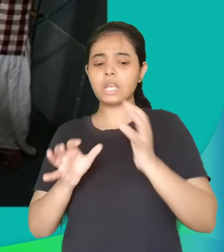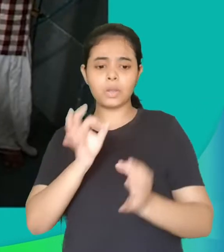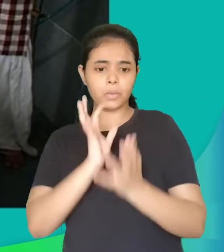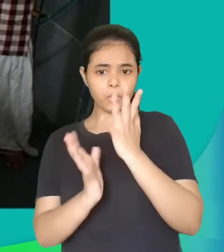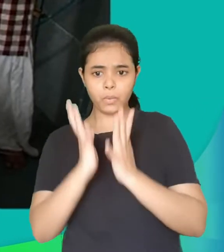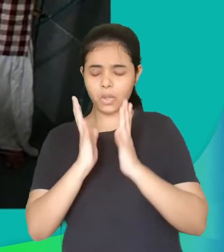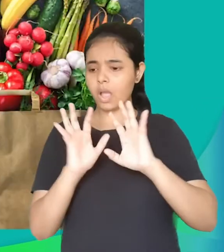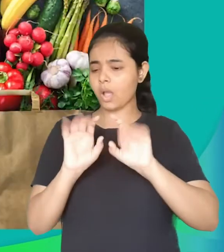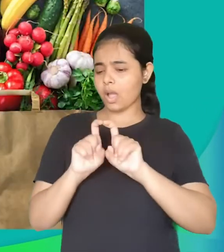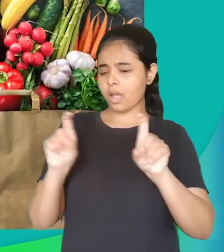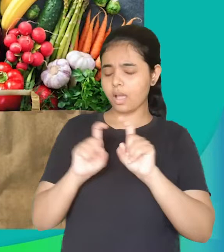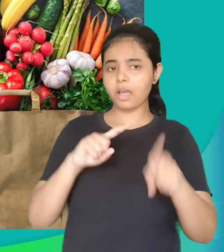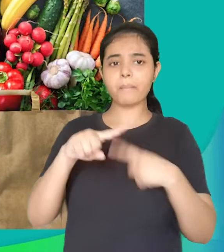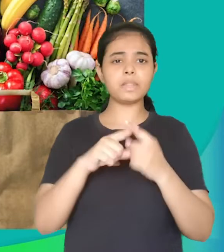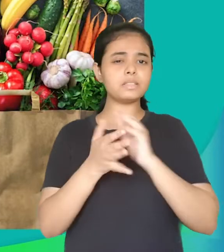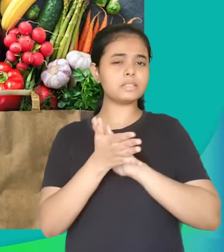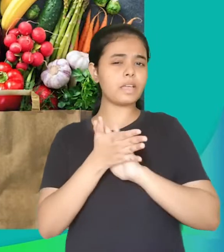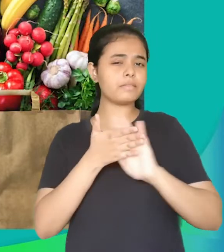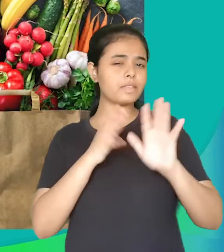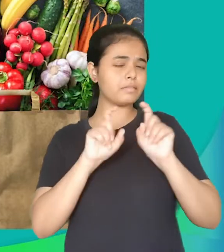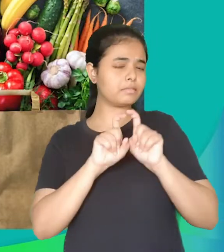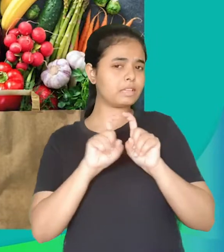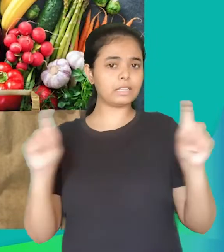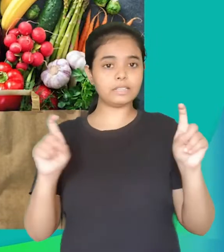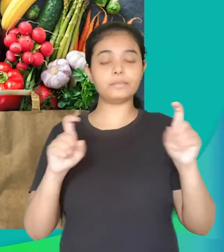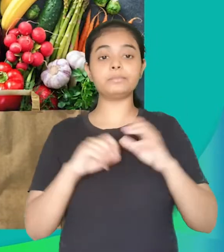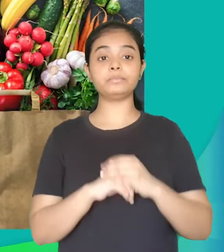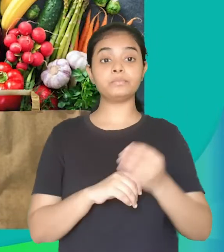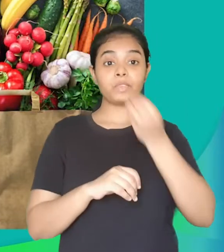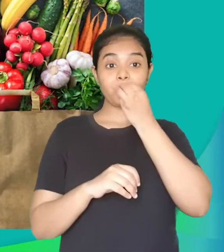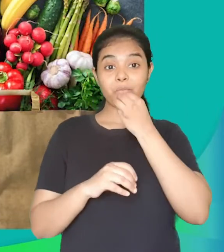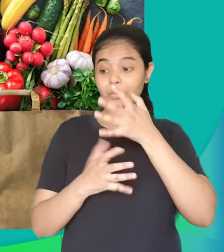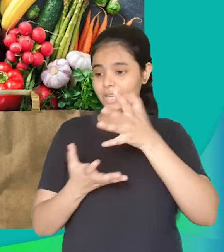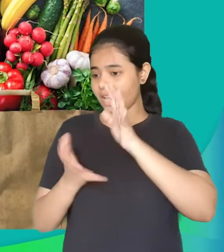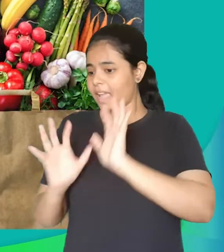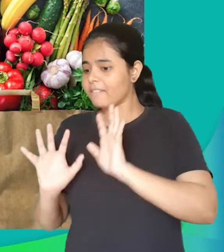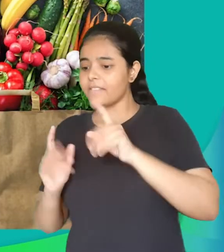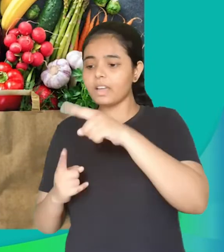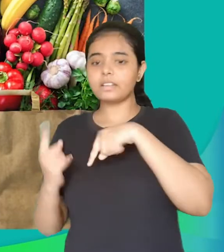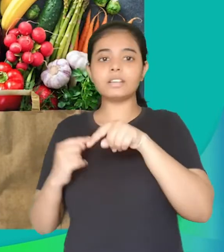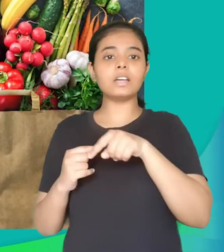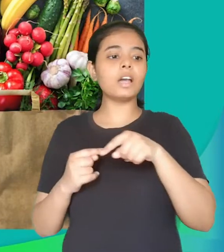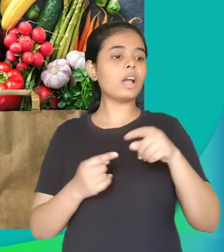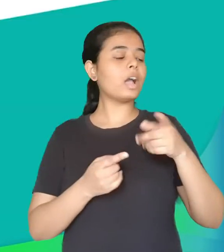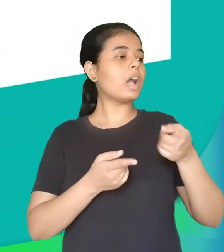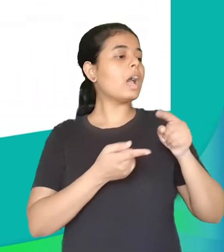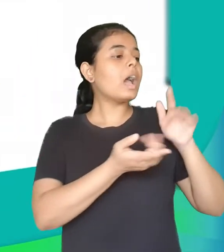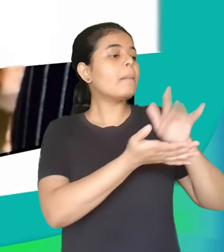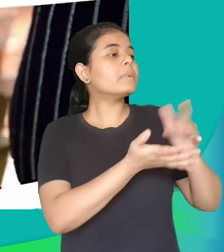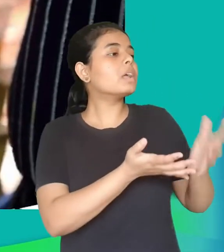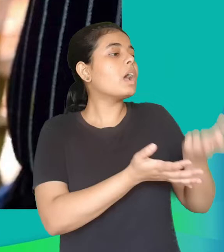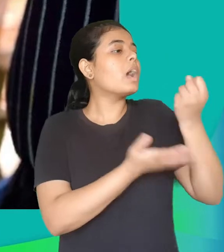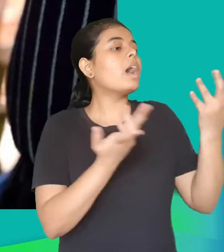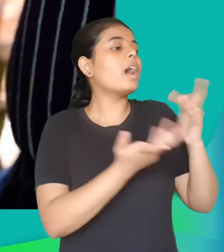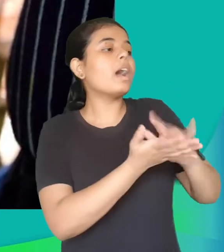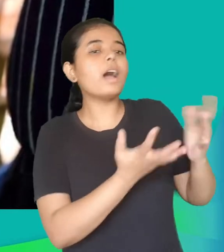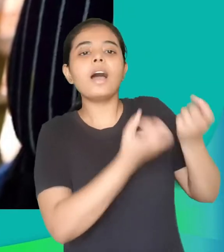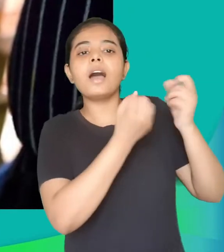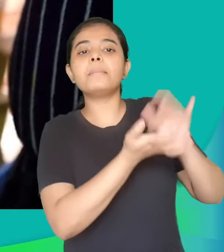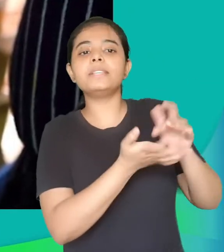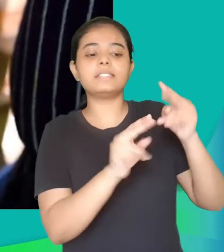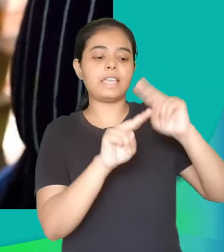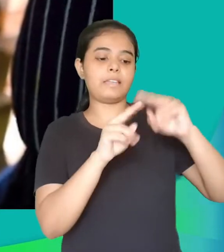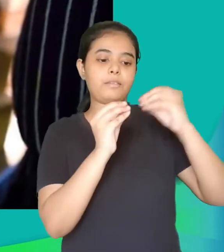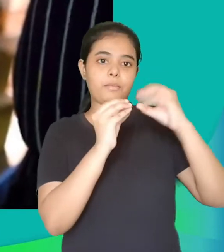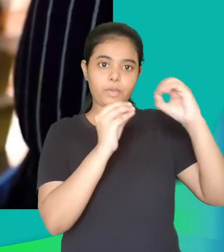reheating, and shall comply with following food hygiene and safety requirements. Surplus food shall